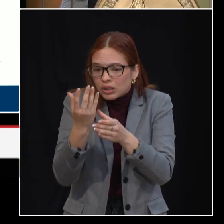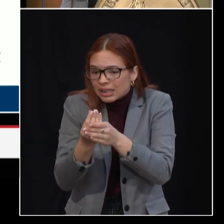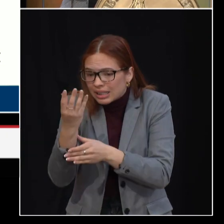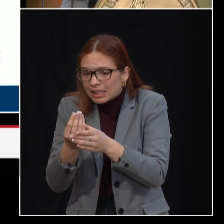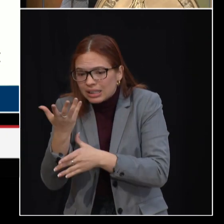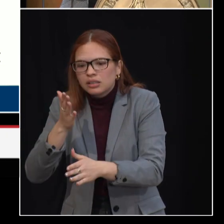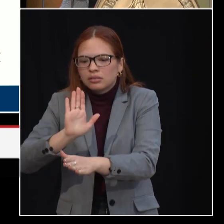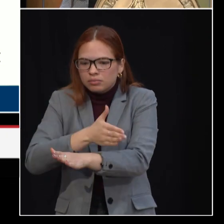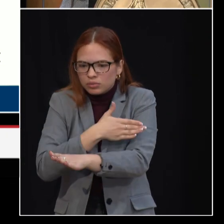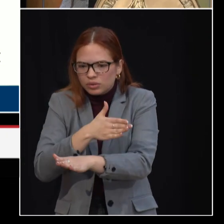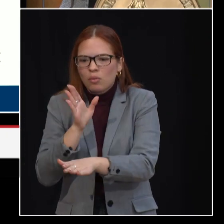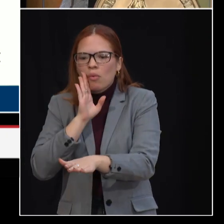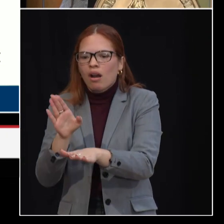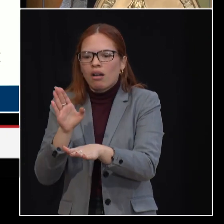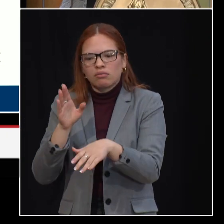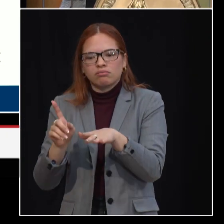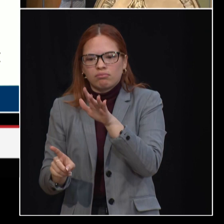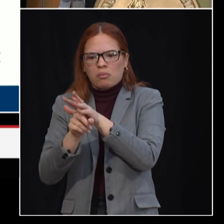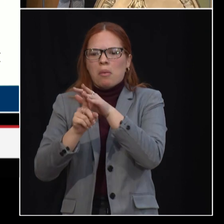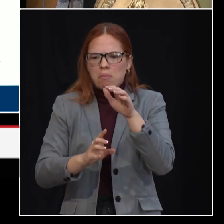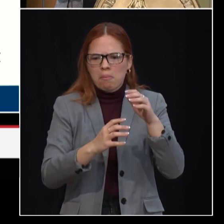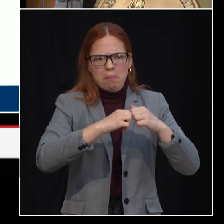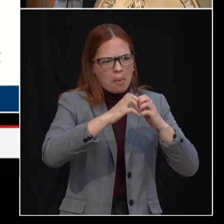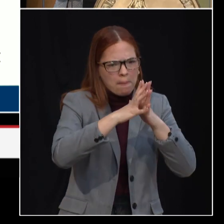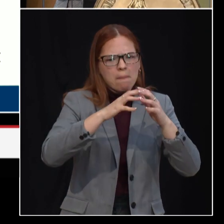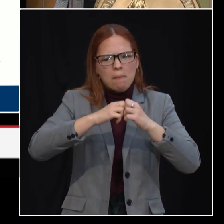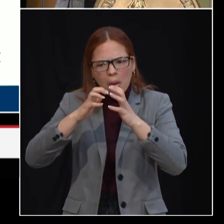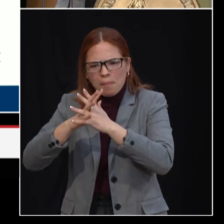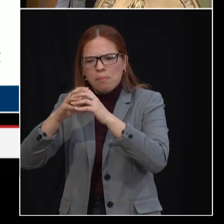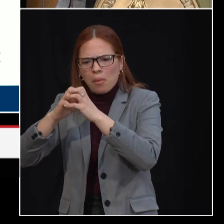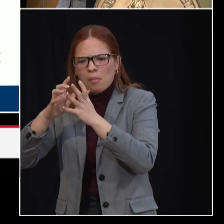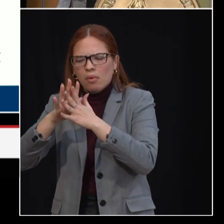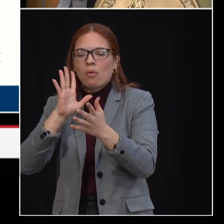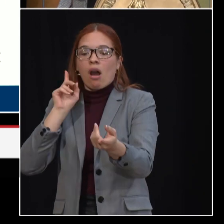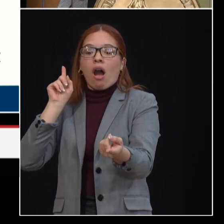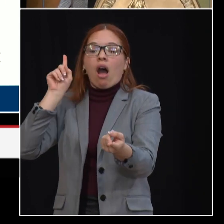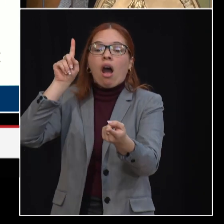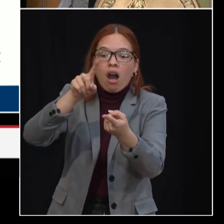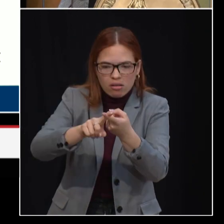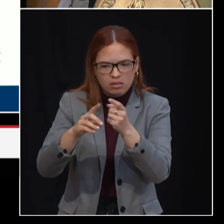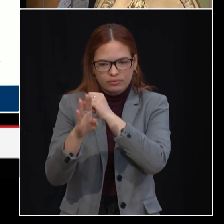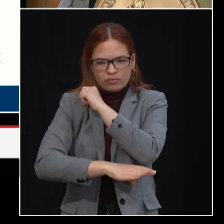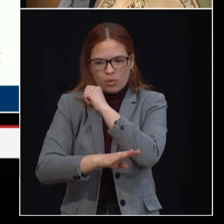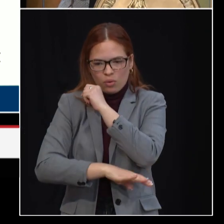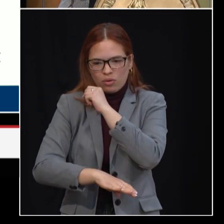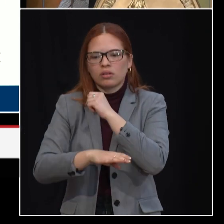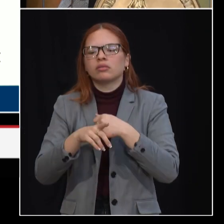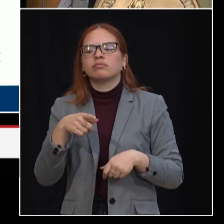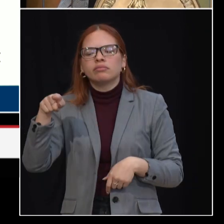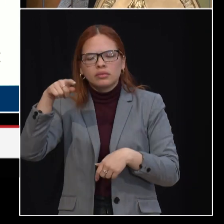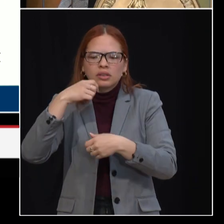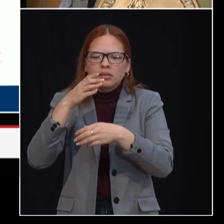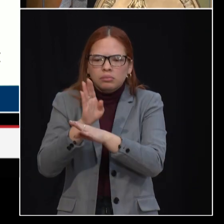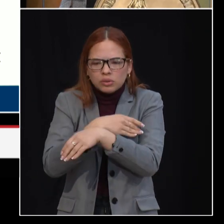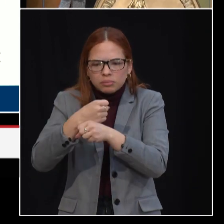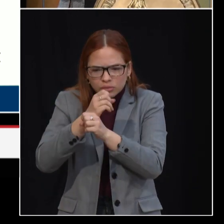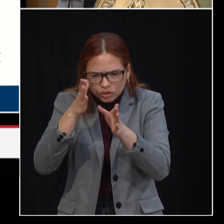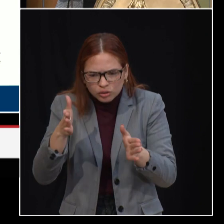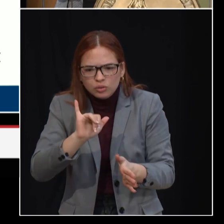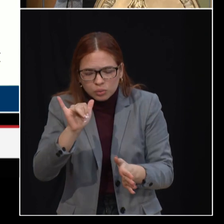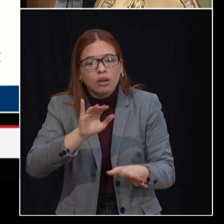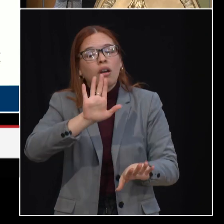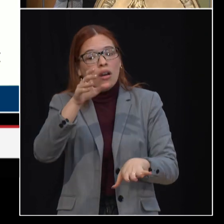pop-ups through the fall, which will also feature talented creatives from the district area, along with national artists with a connection to our